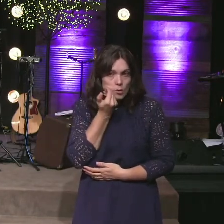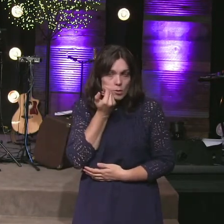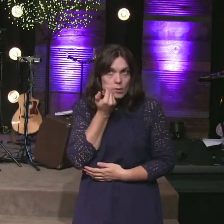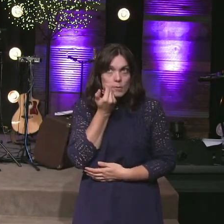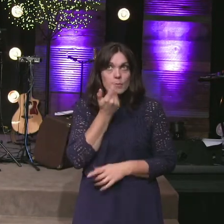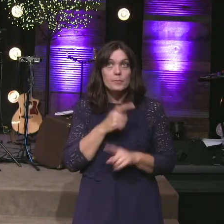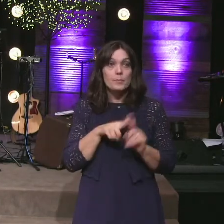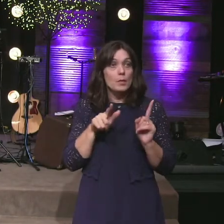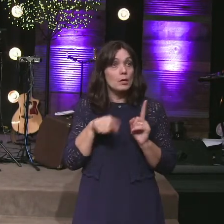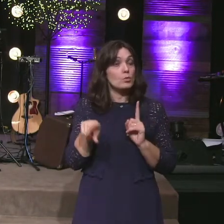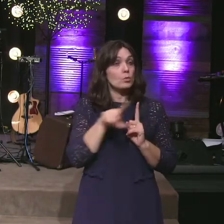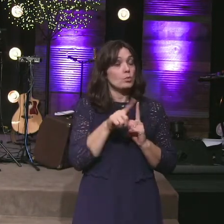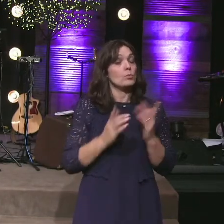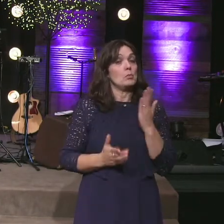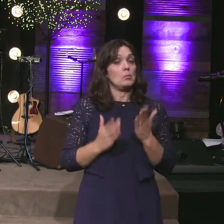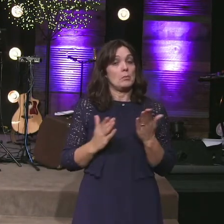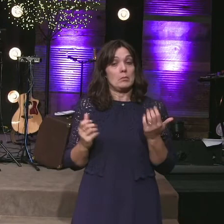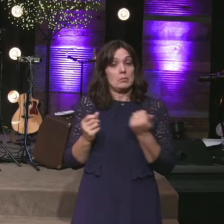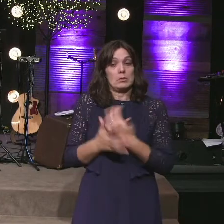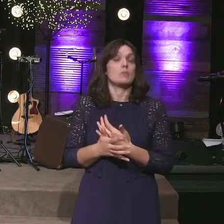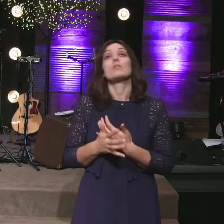you might have been scared.